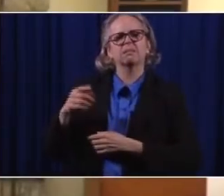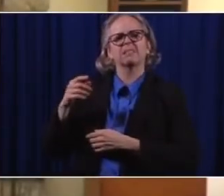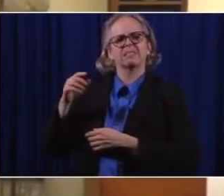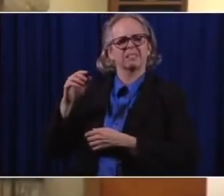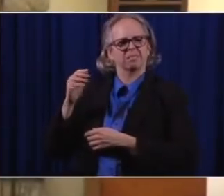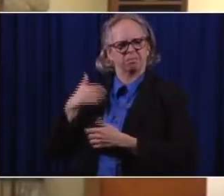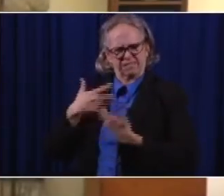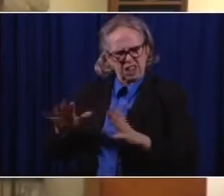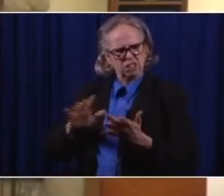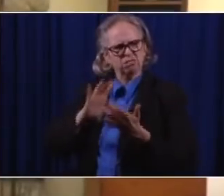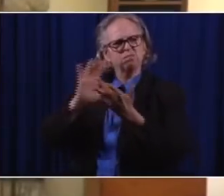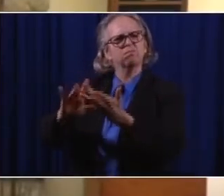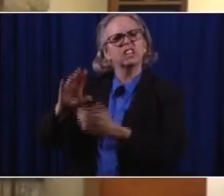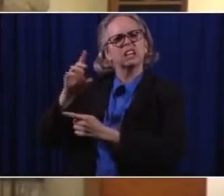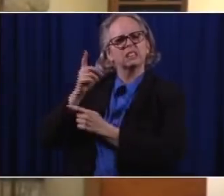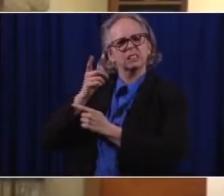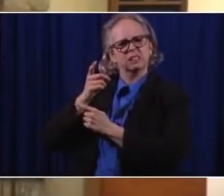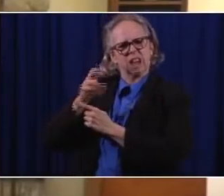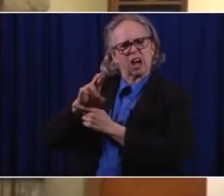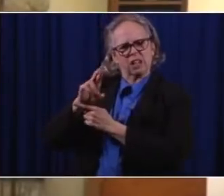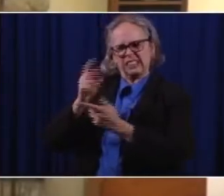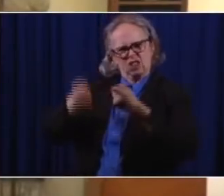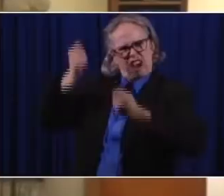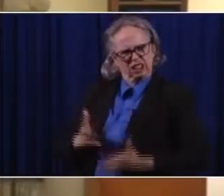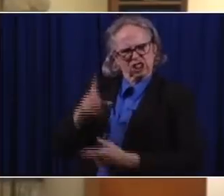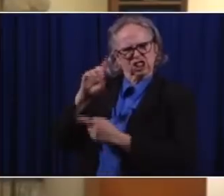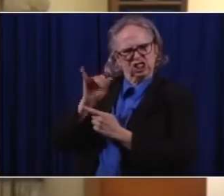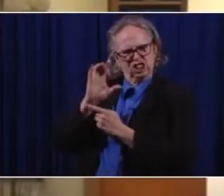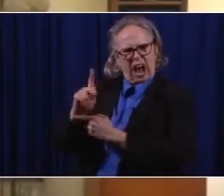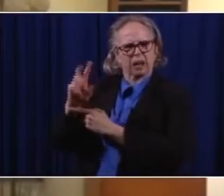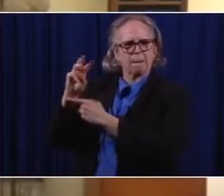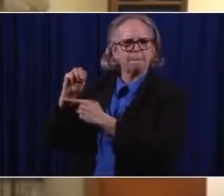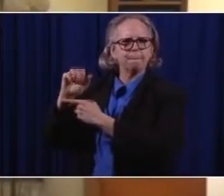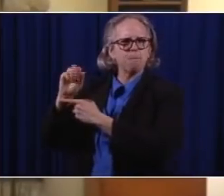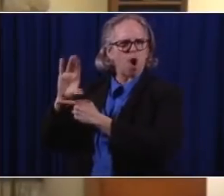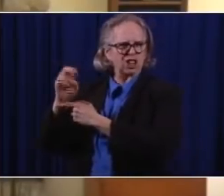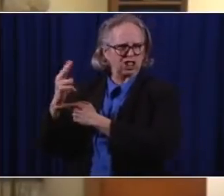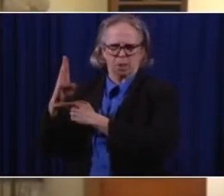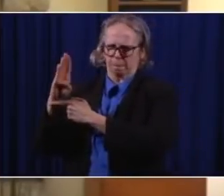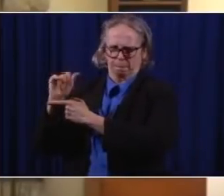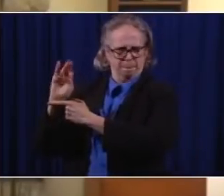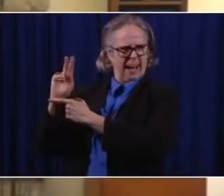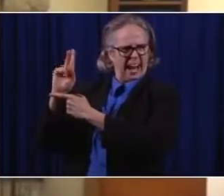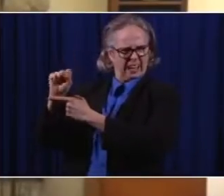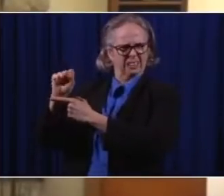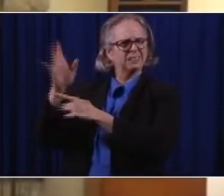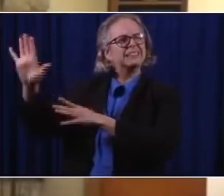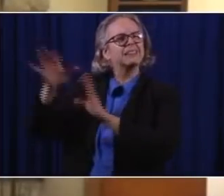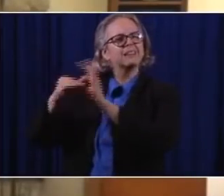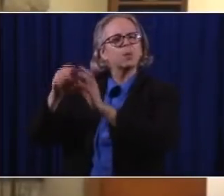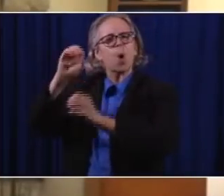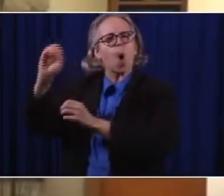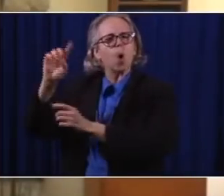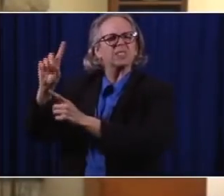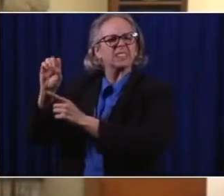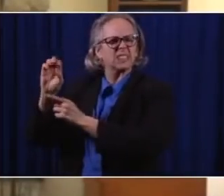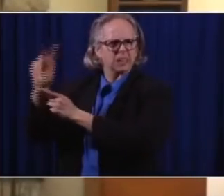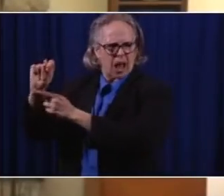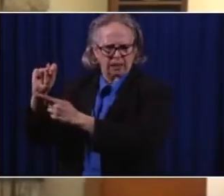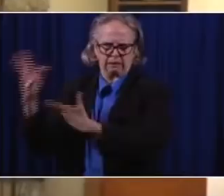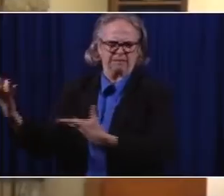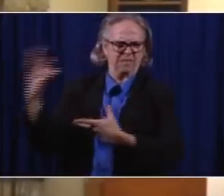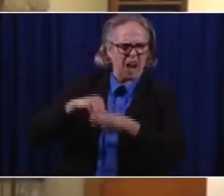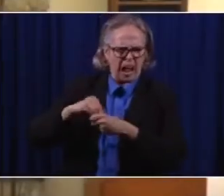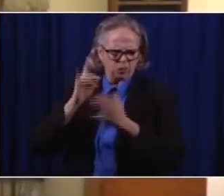that review to continue at least into and through Saturday, and we'll see what the inspectors come up